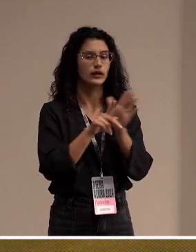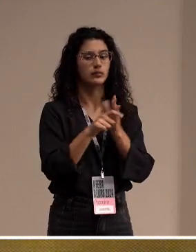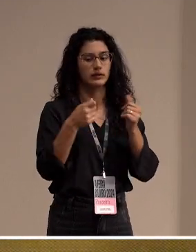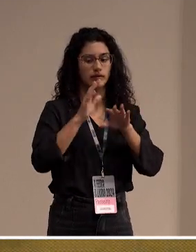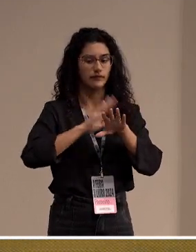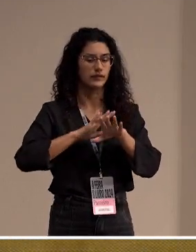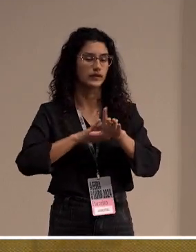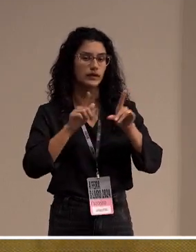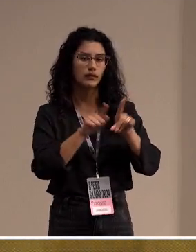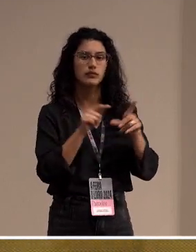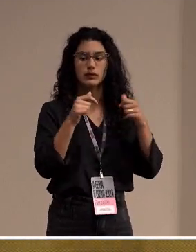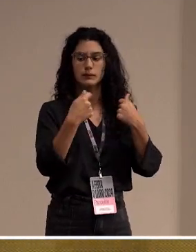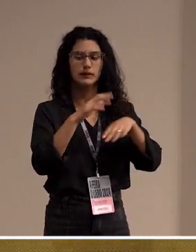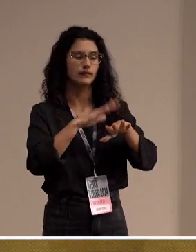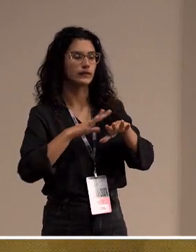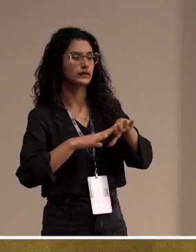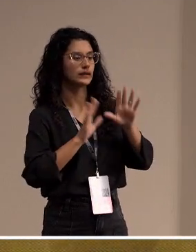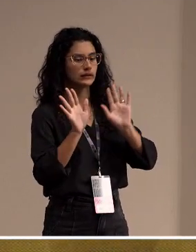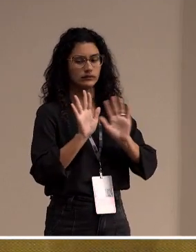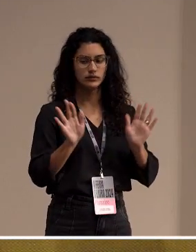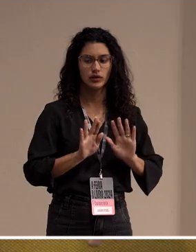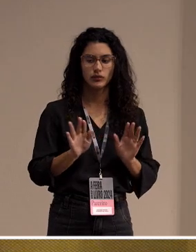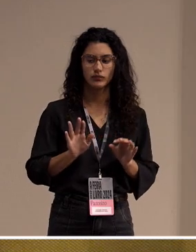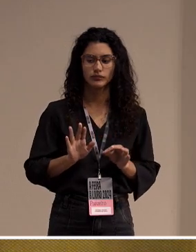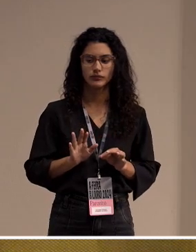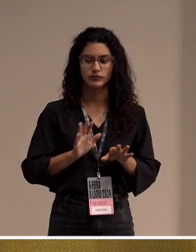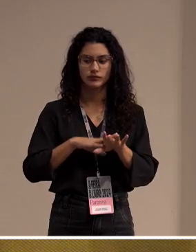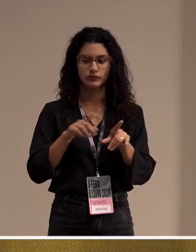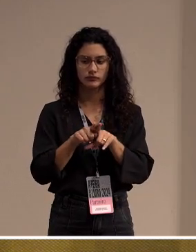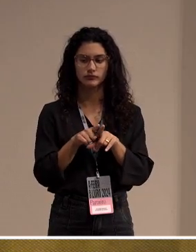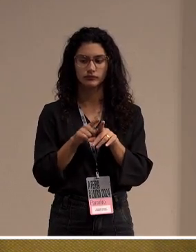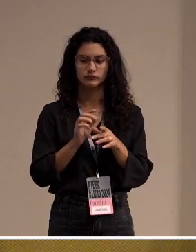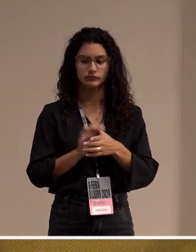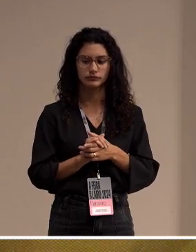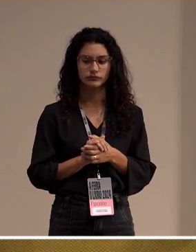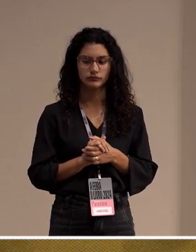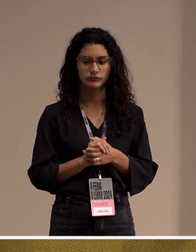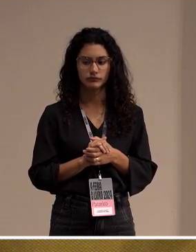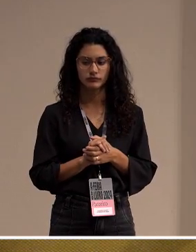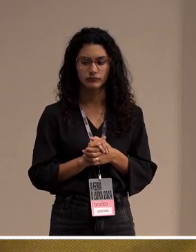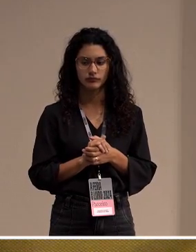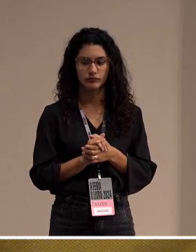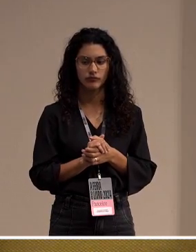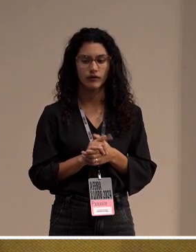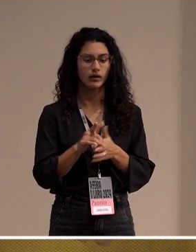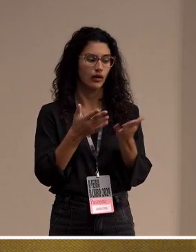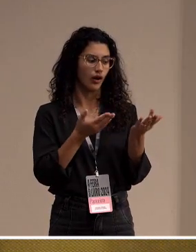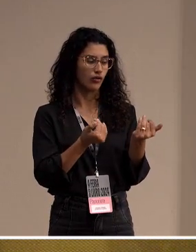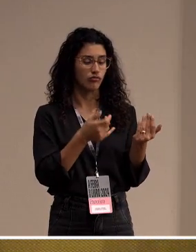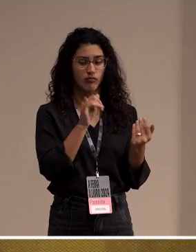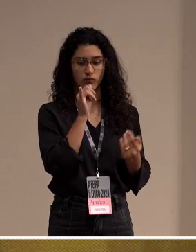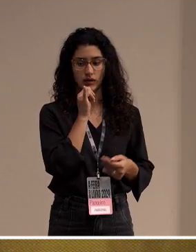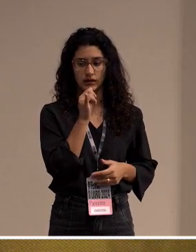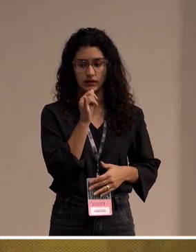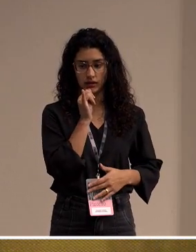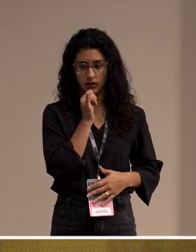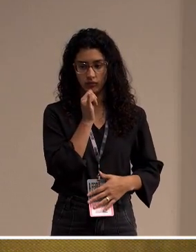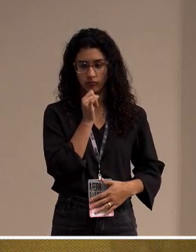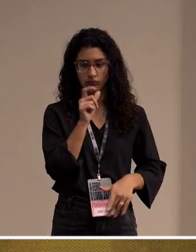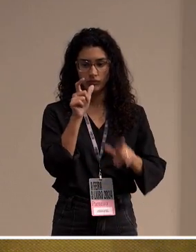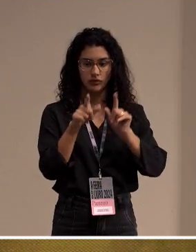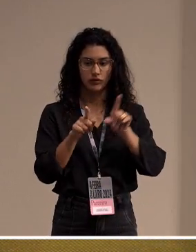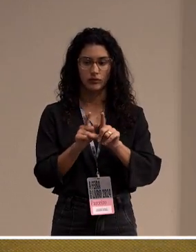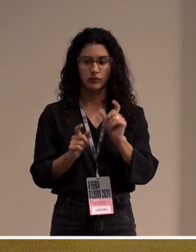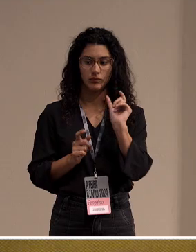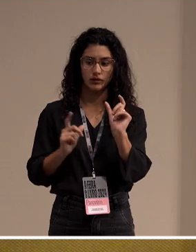you should do that. I want to say, here's all the information between covers. Because when I was a young person, and young people use that word